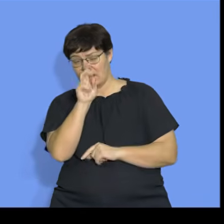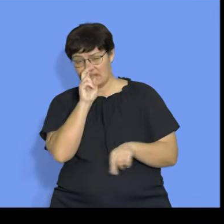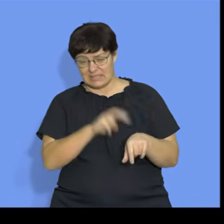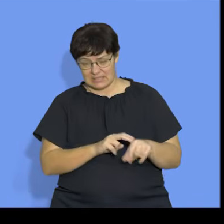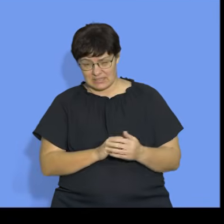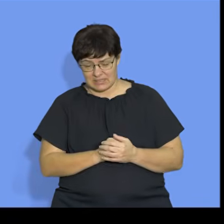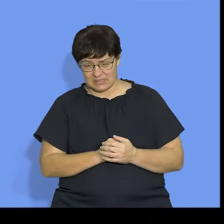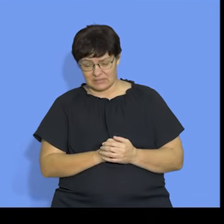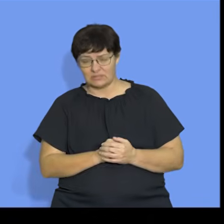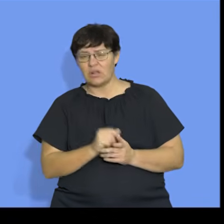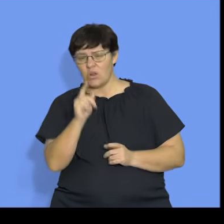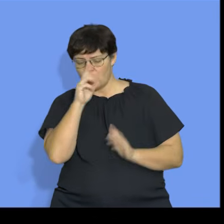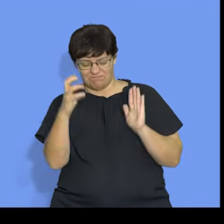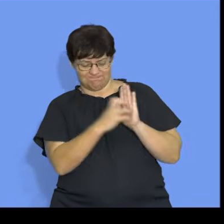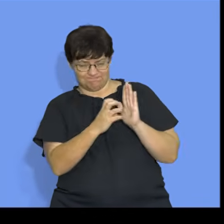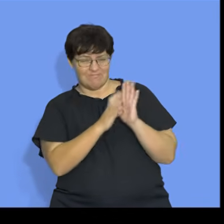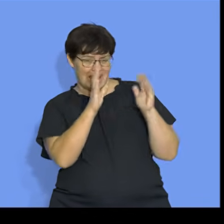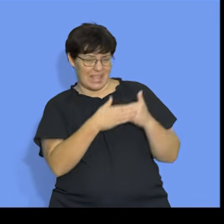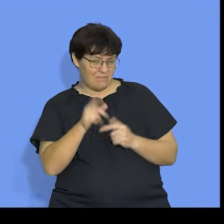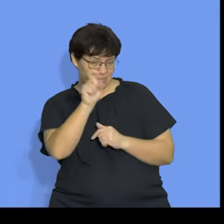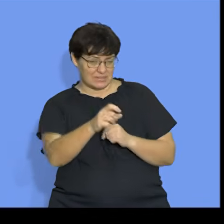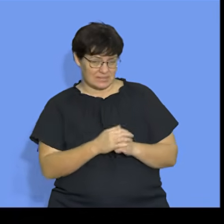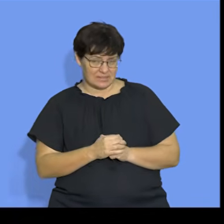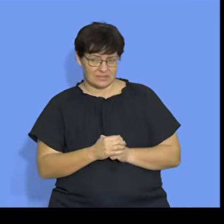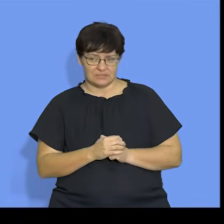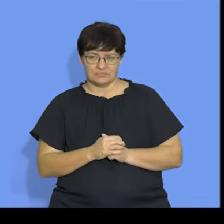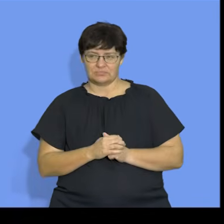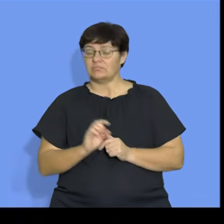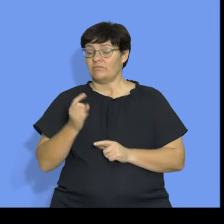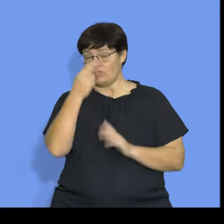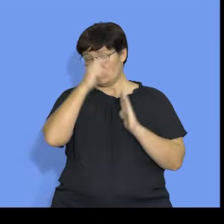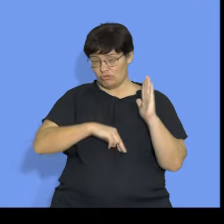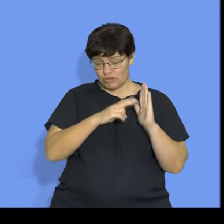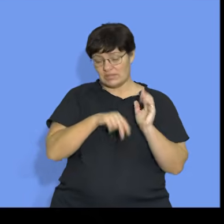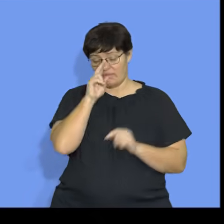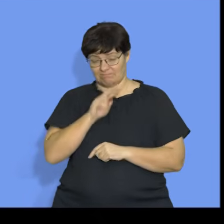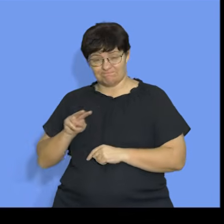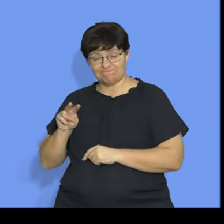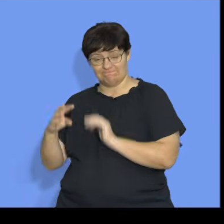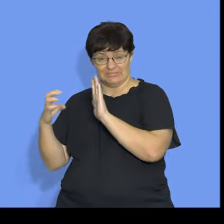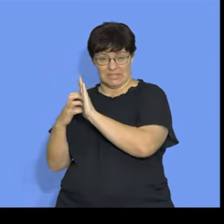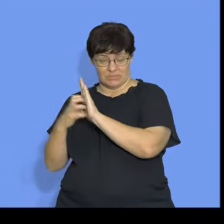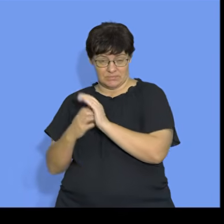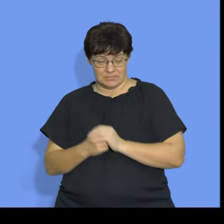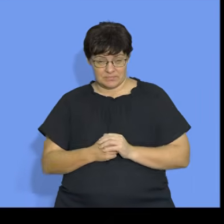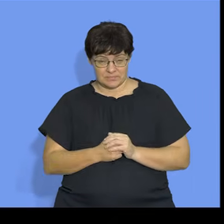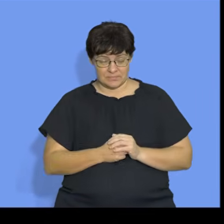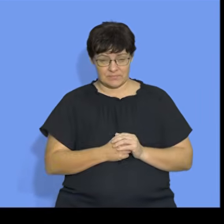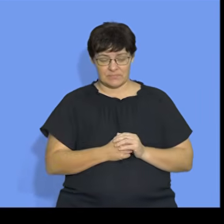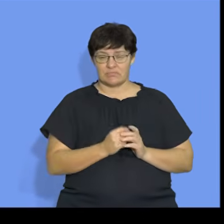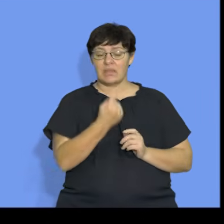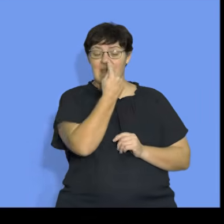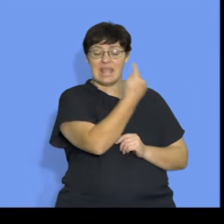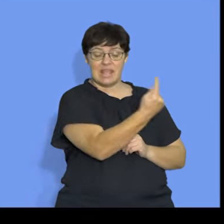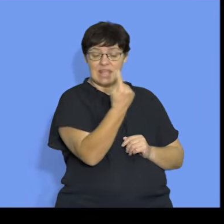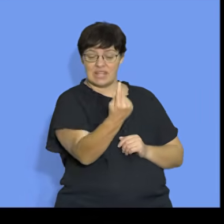at your diagrams very carefully. Okay, let me read first, and then we'll go and we'll look at the diagrams. Each of the